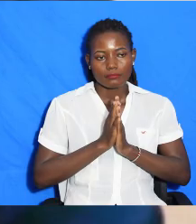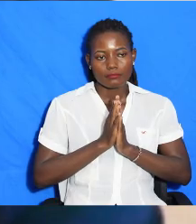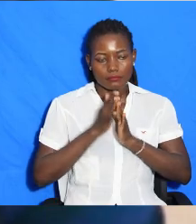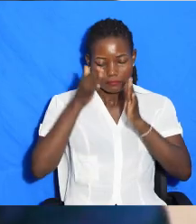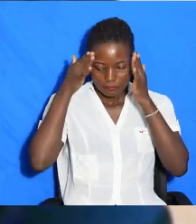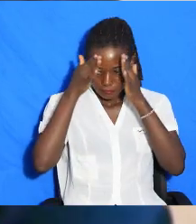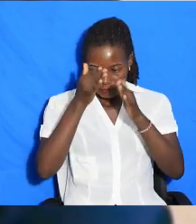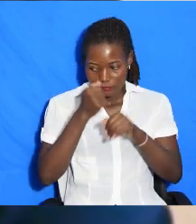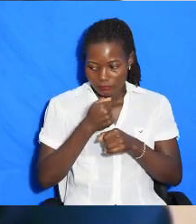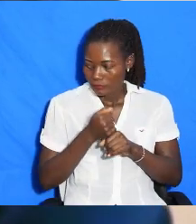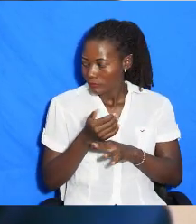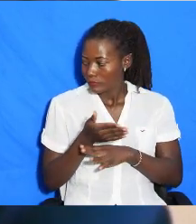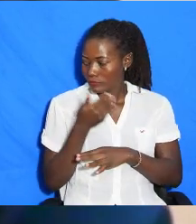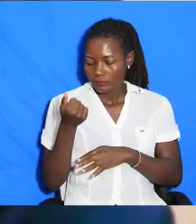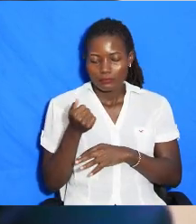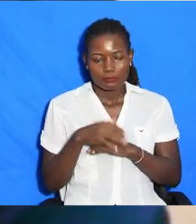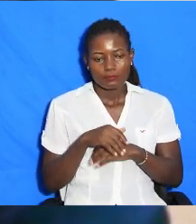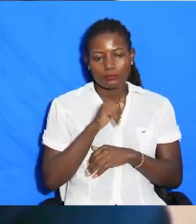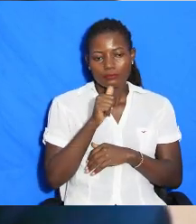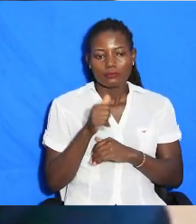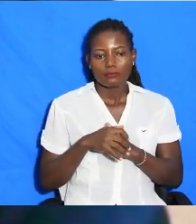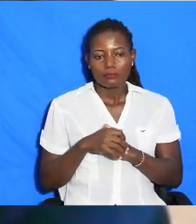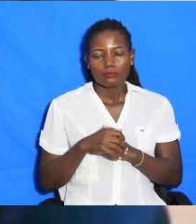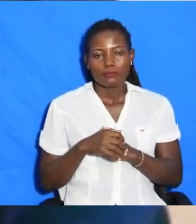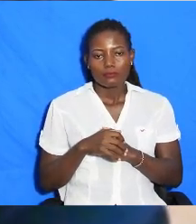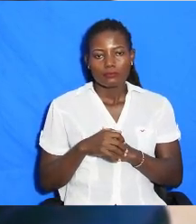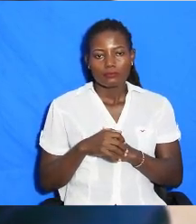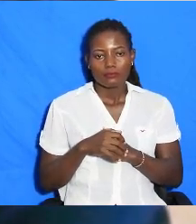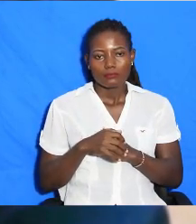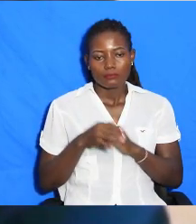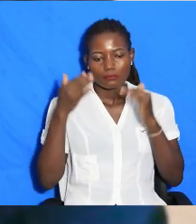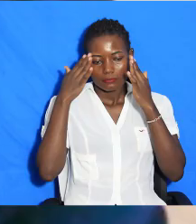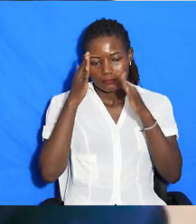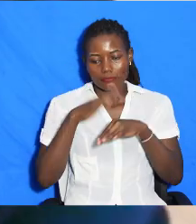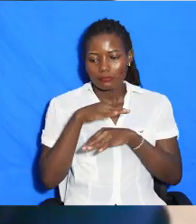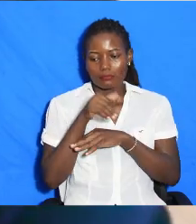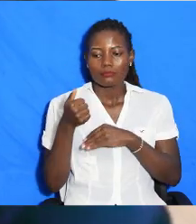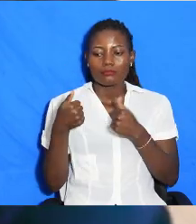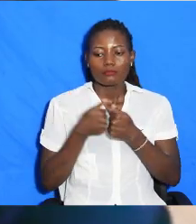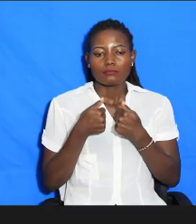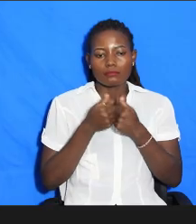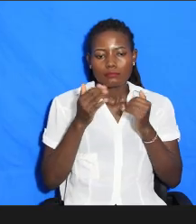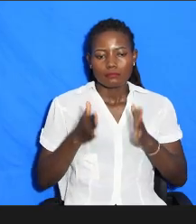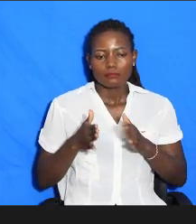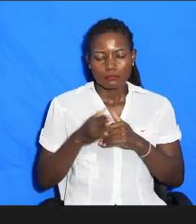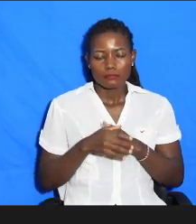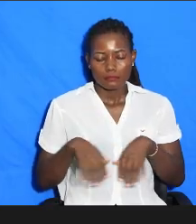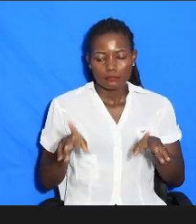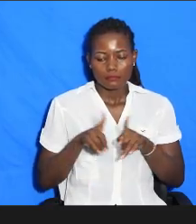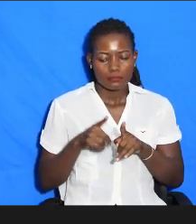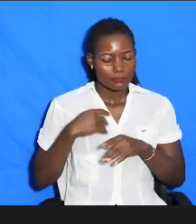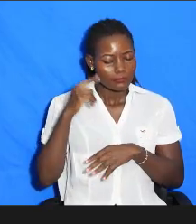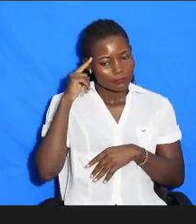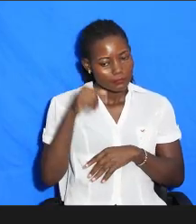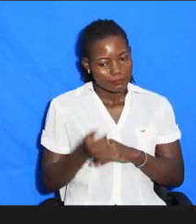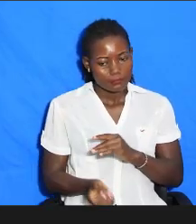doing better, not on yeah. defeating their fellow, competitors. And I think another advice that I can